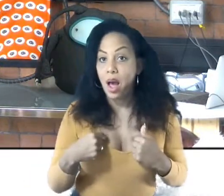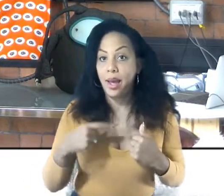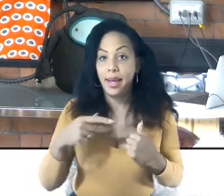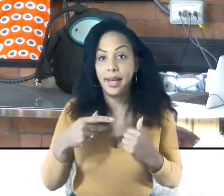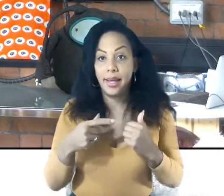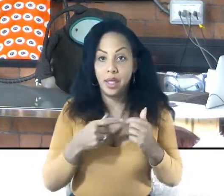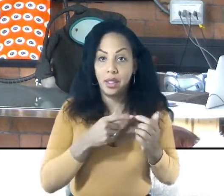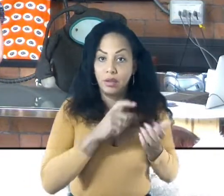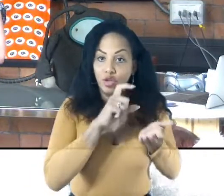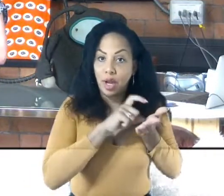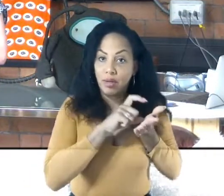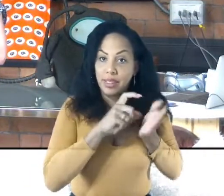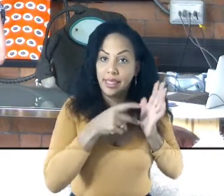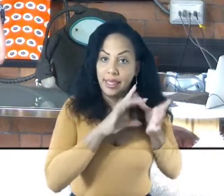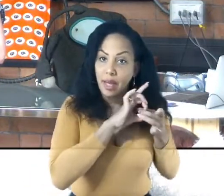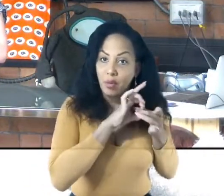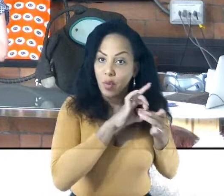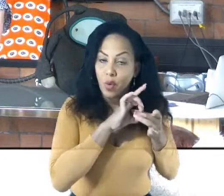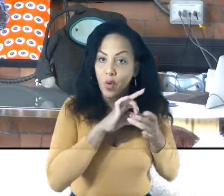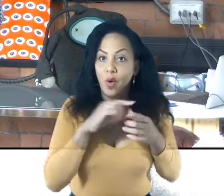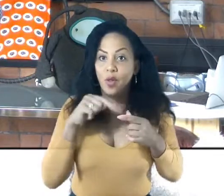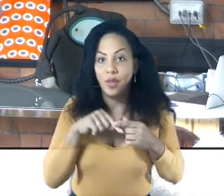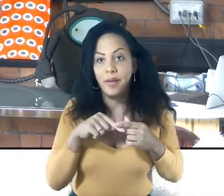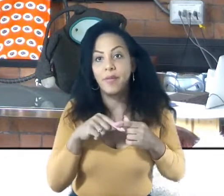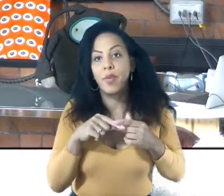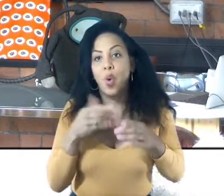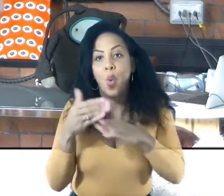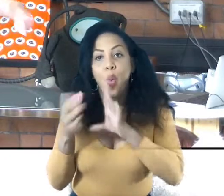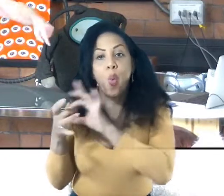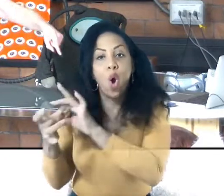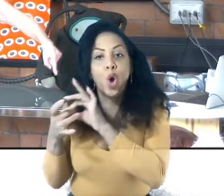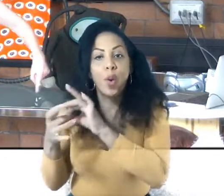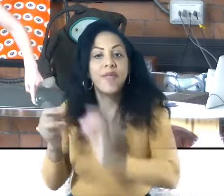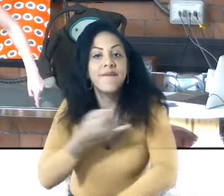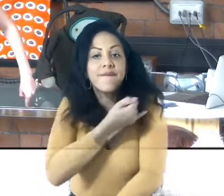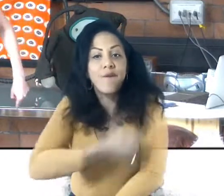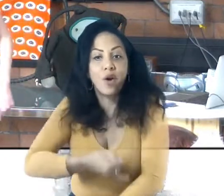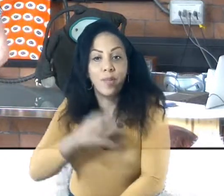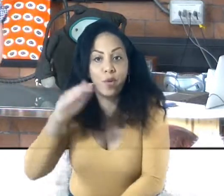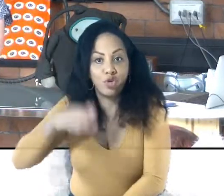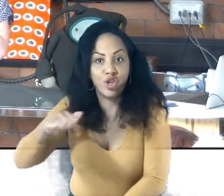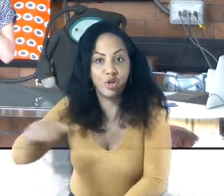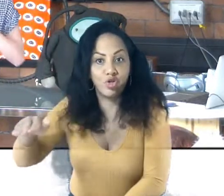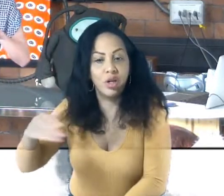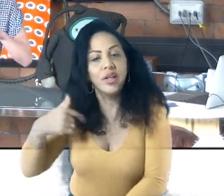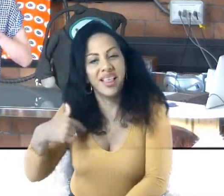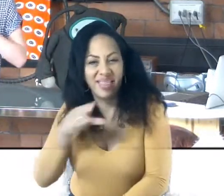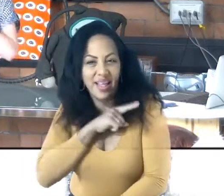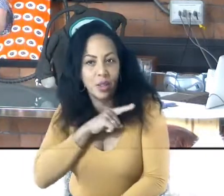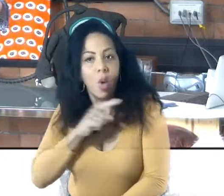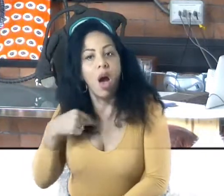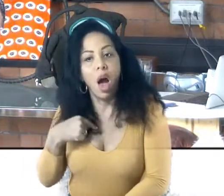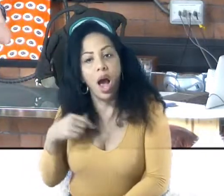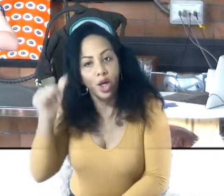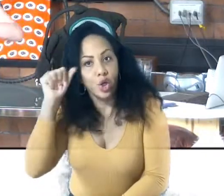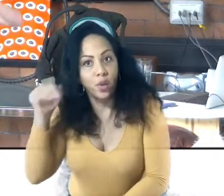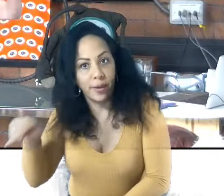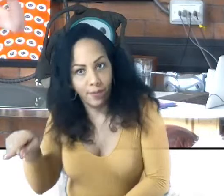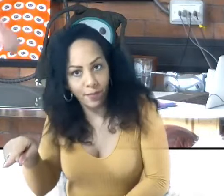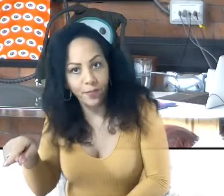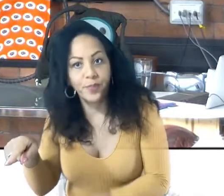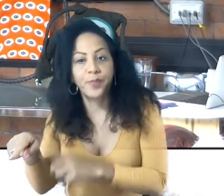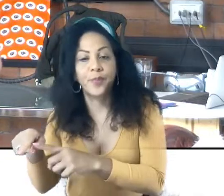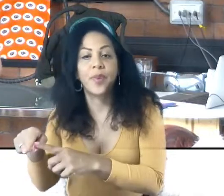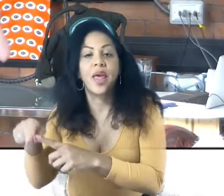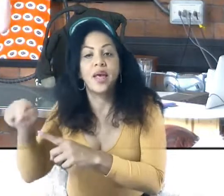taken up to the highest point on the peninsula, right? And you can see all around the coast and just into the Atlantic and the